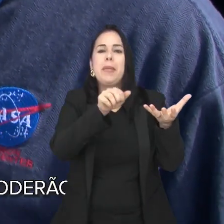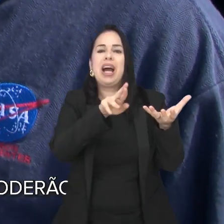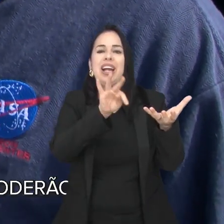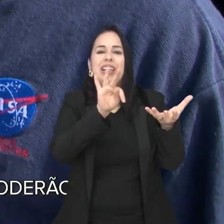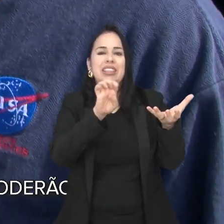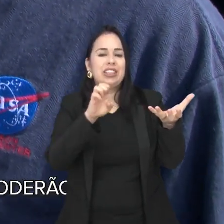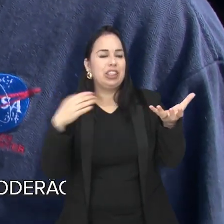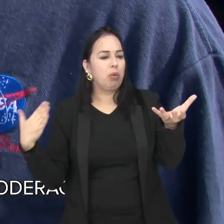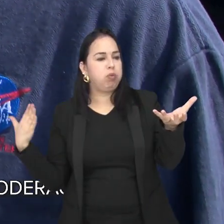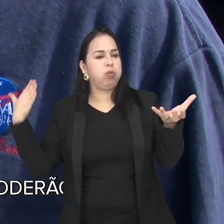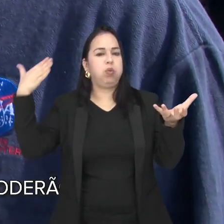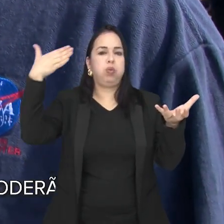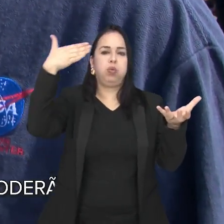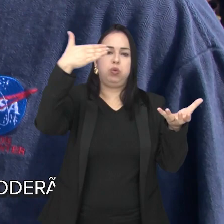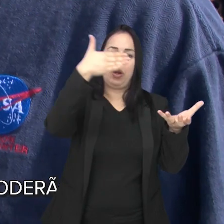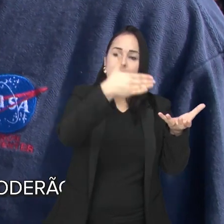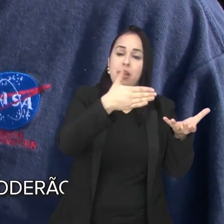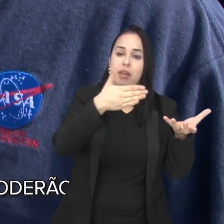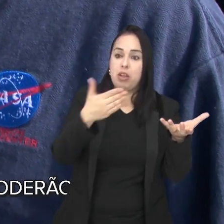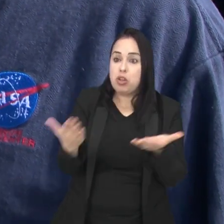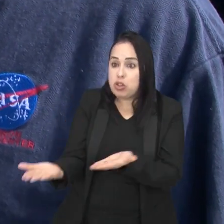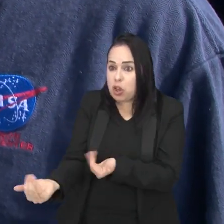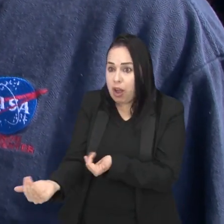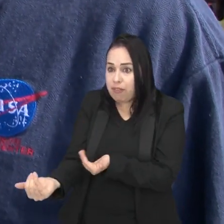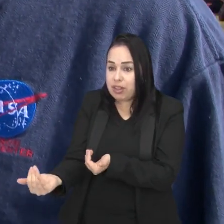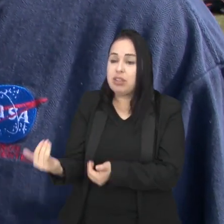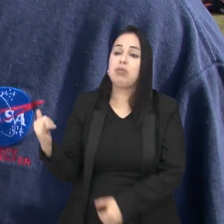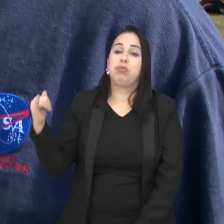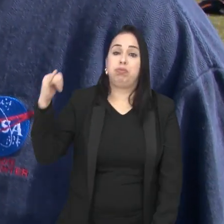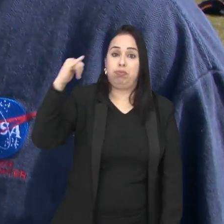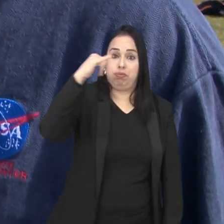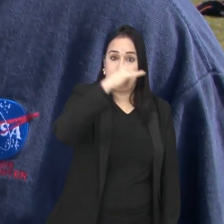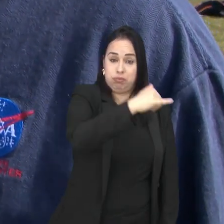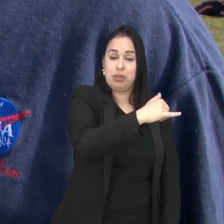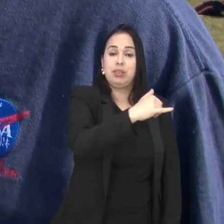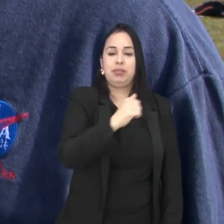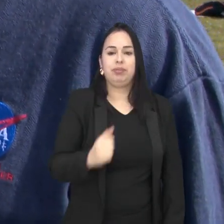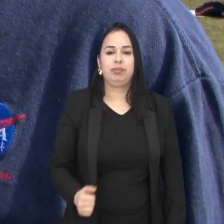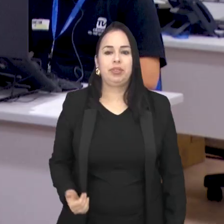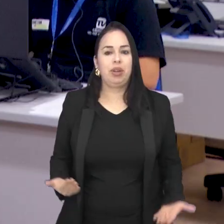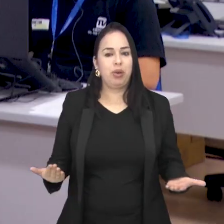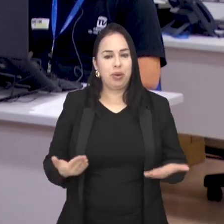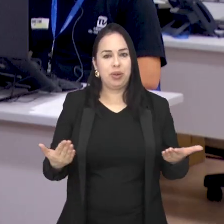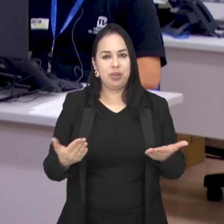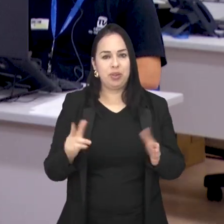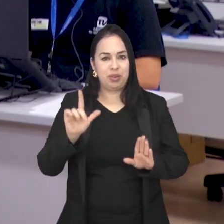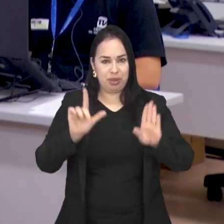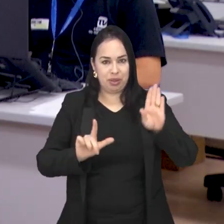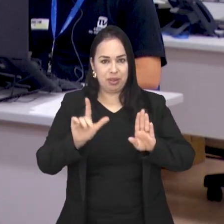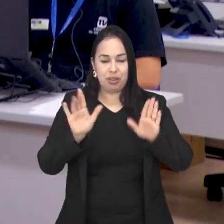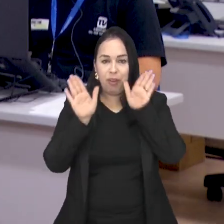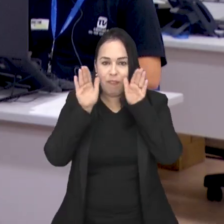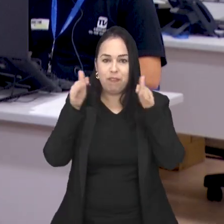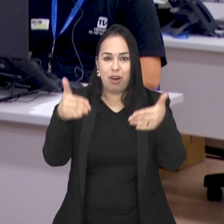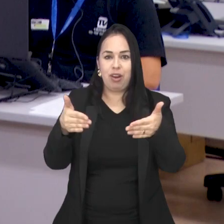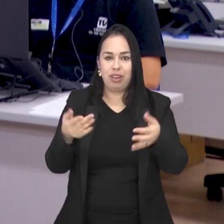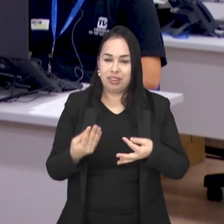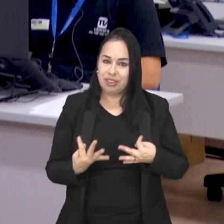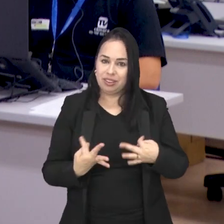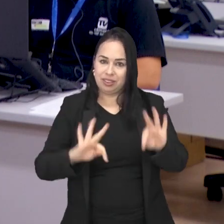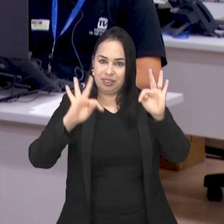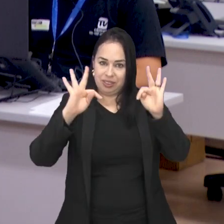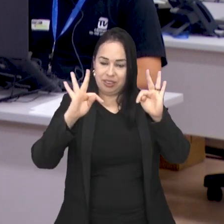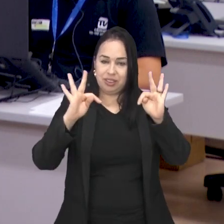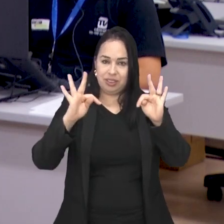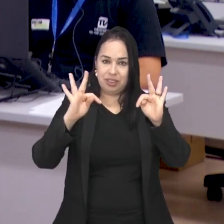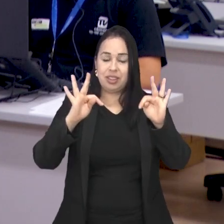ships, and likely some of the younger ones will probably be still young enough to actually take a trip to Mars. E como a gente falou no boletim, hoje a